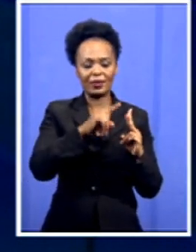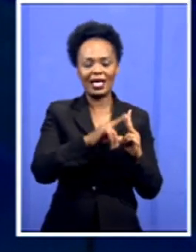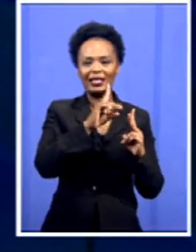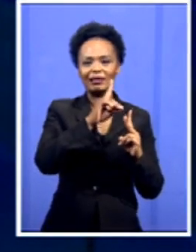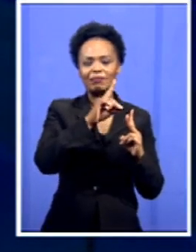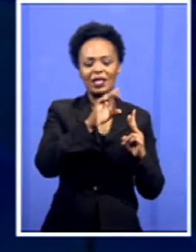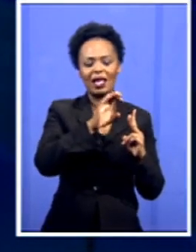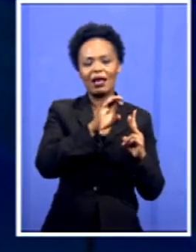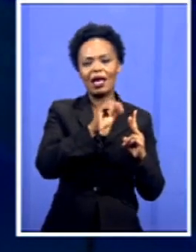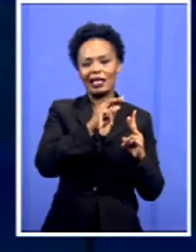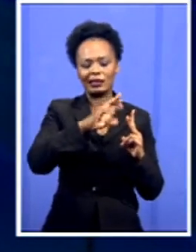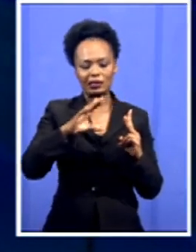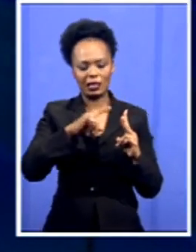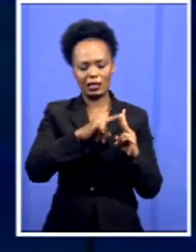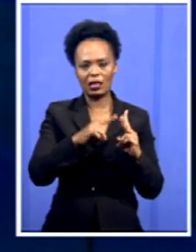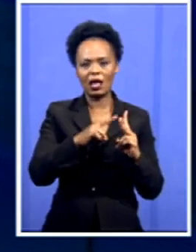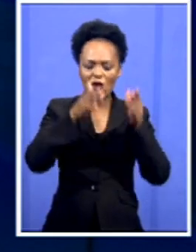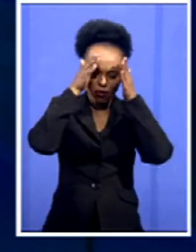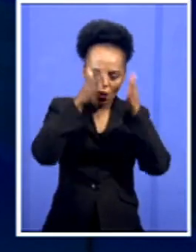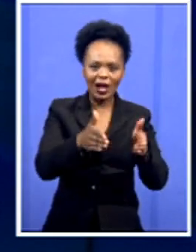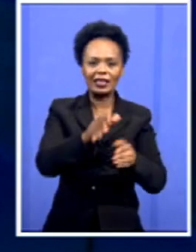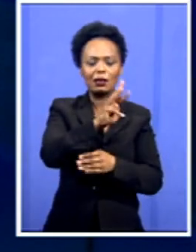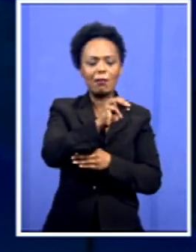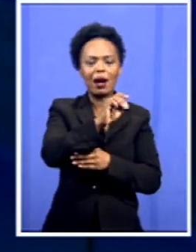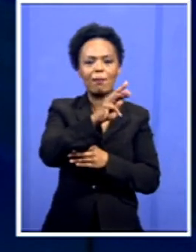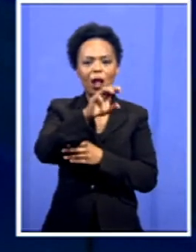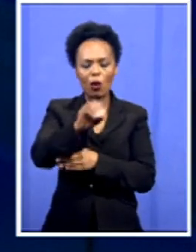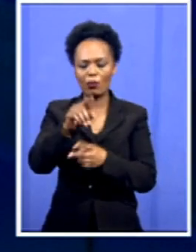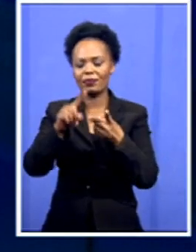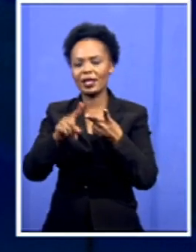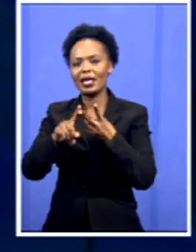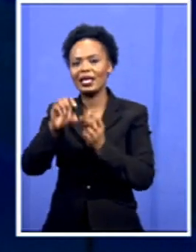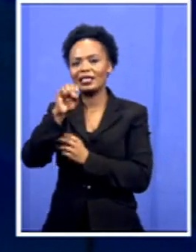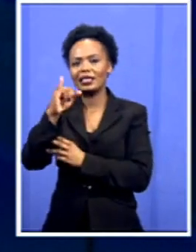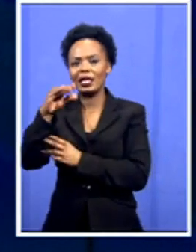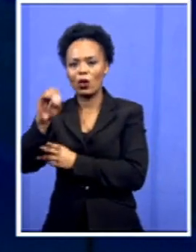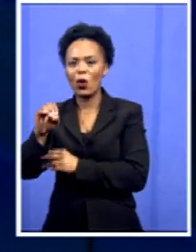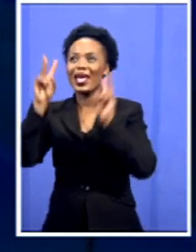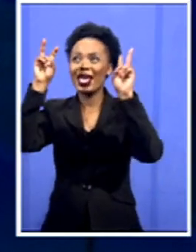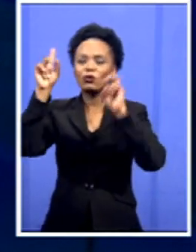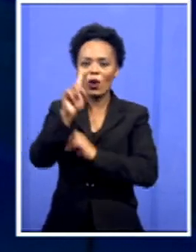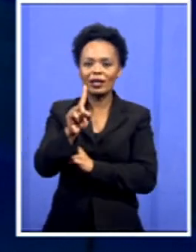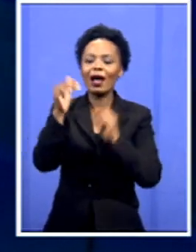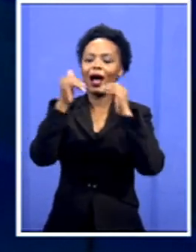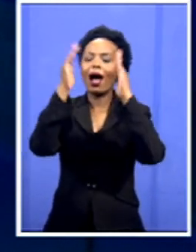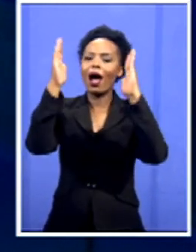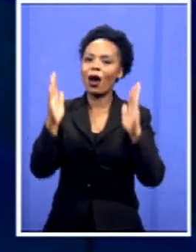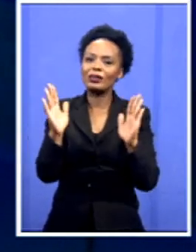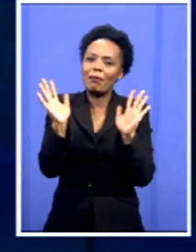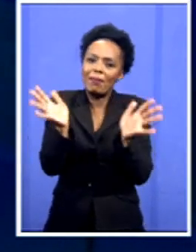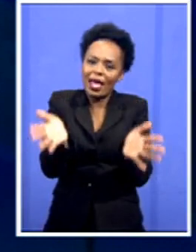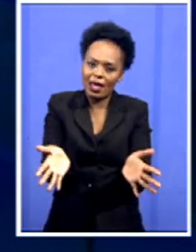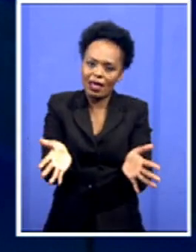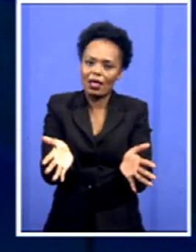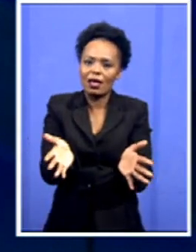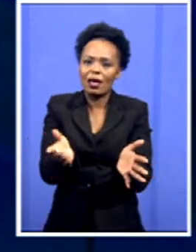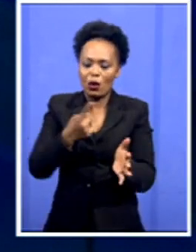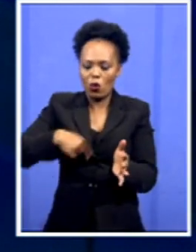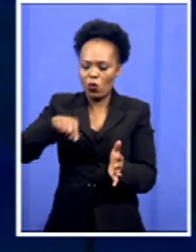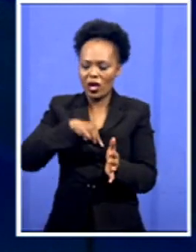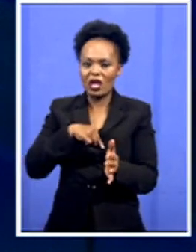Mamelo and Citadel in the main. Those are housing-related issues, Sakina. We are not accredited to provide